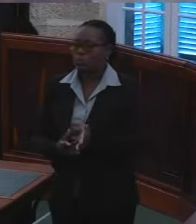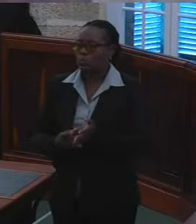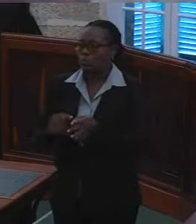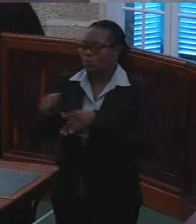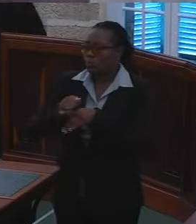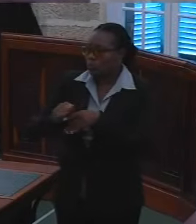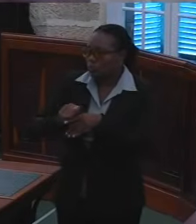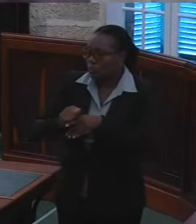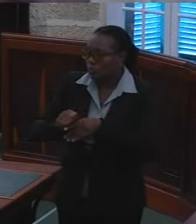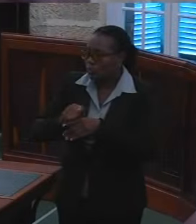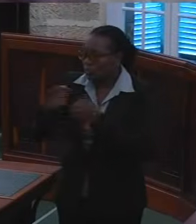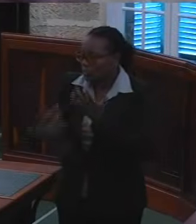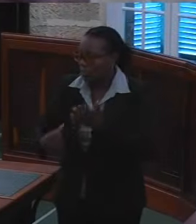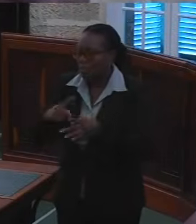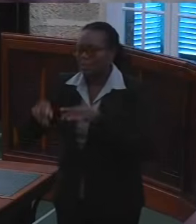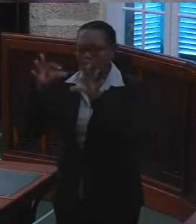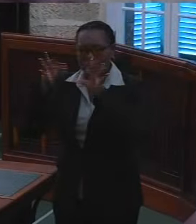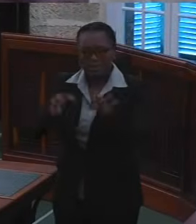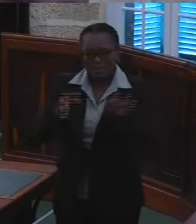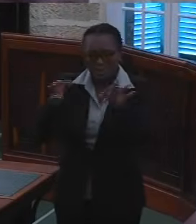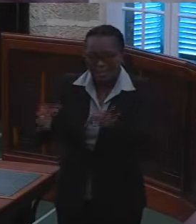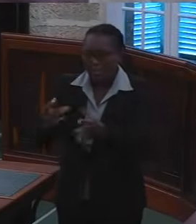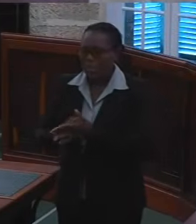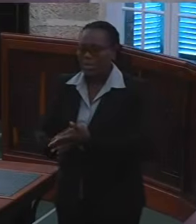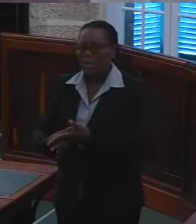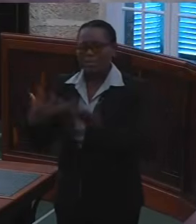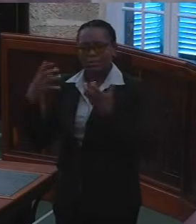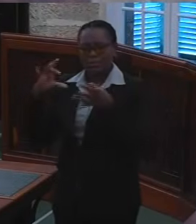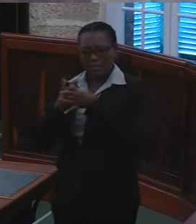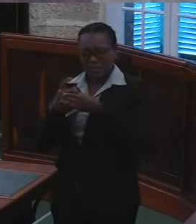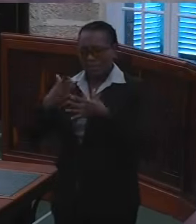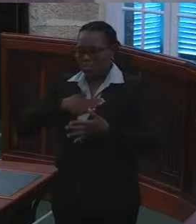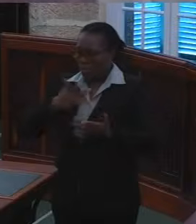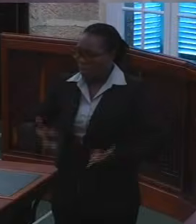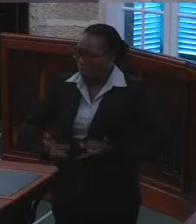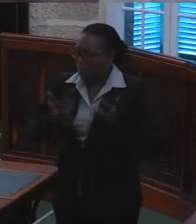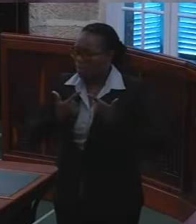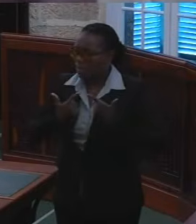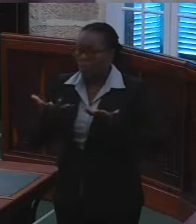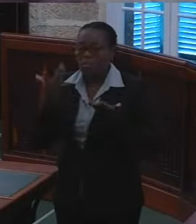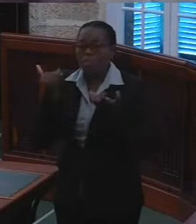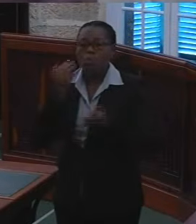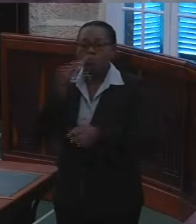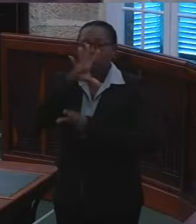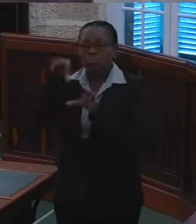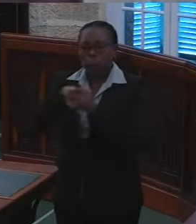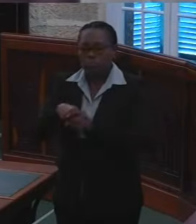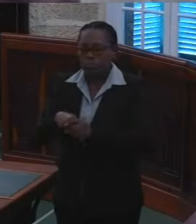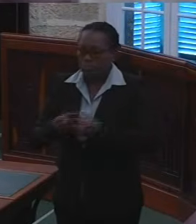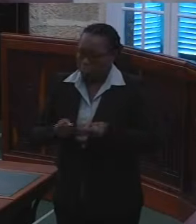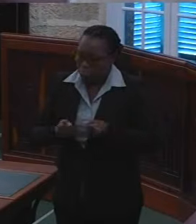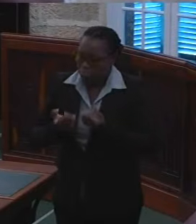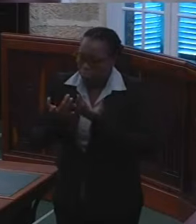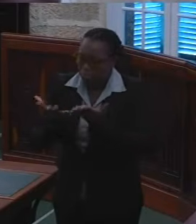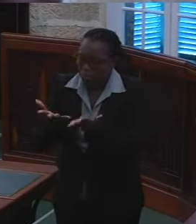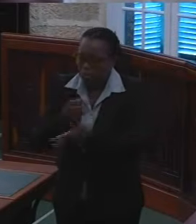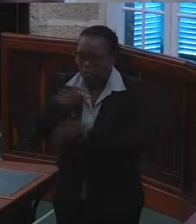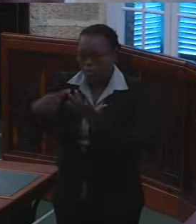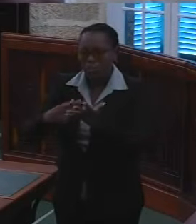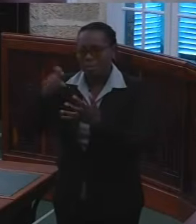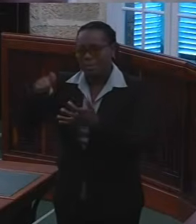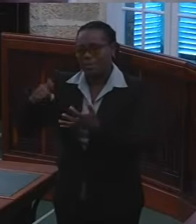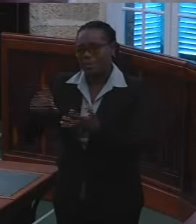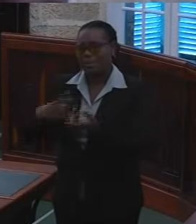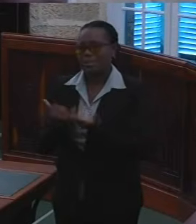the decision-making space as it relates to their life. If they want to be involved in these things, let us provide the wherewithal so they could be. And that is the conversation that